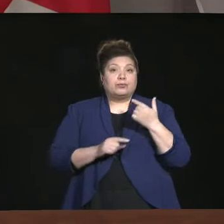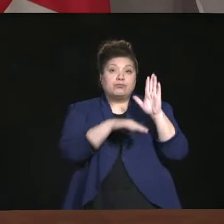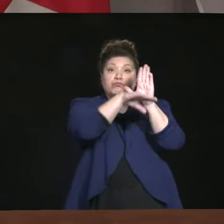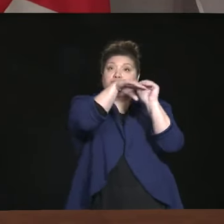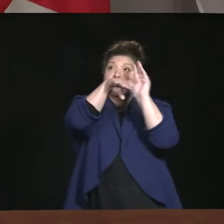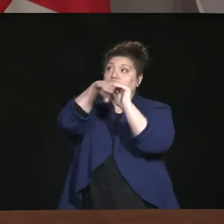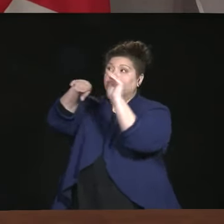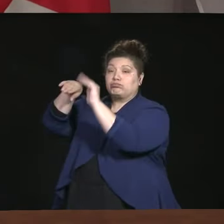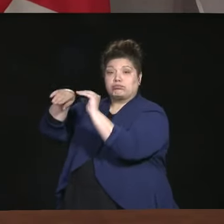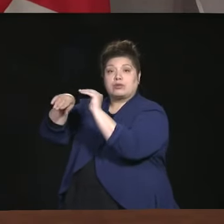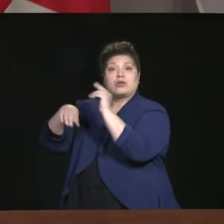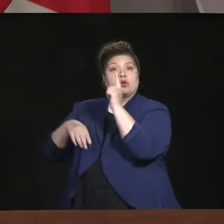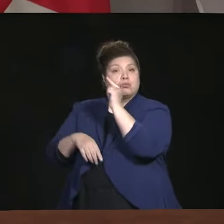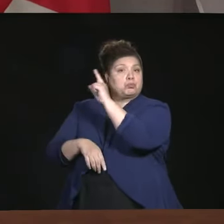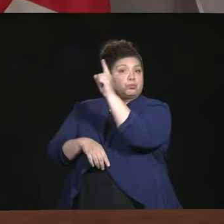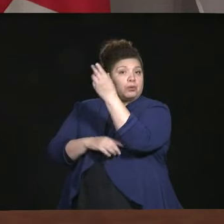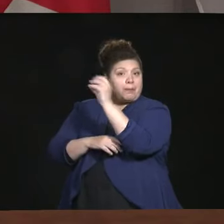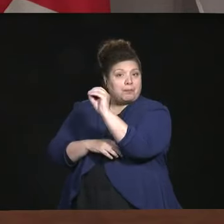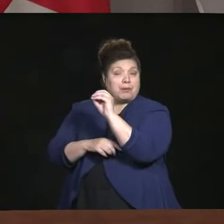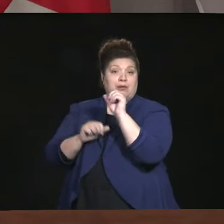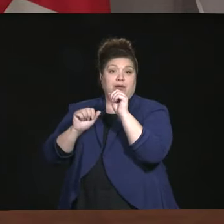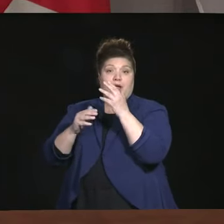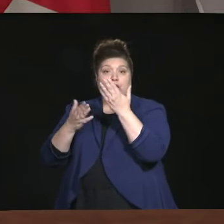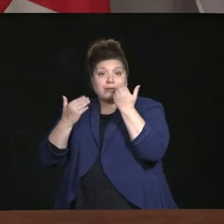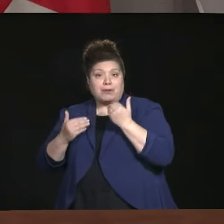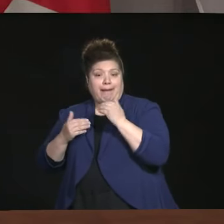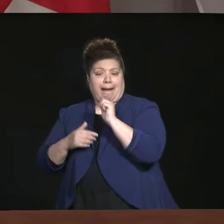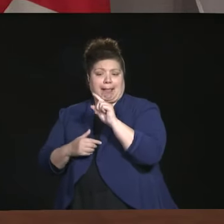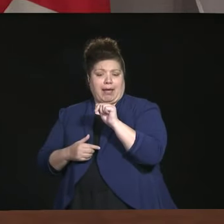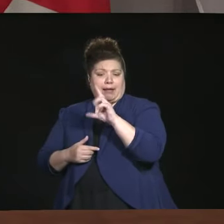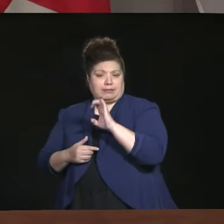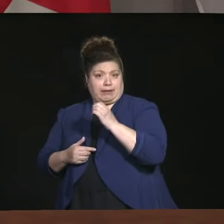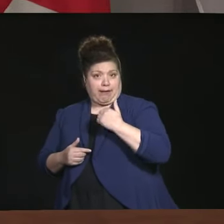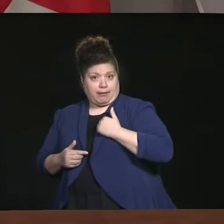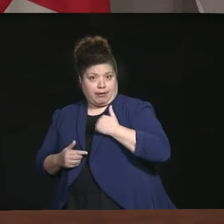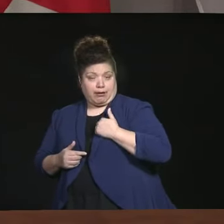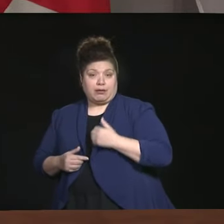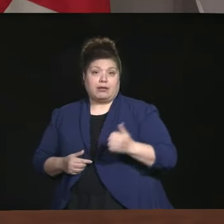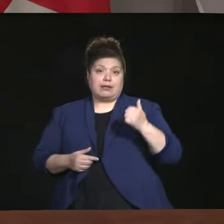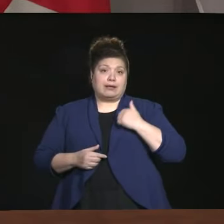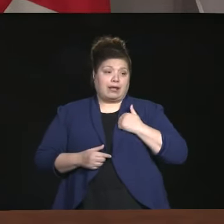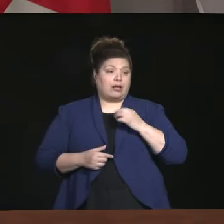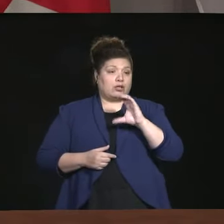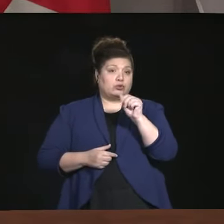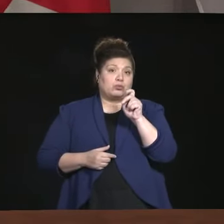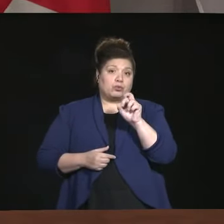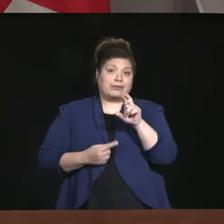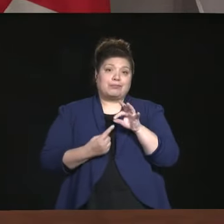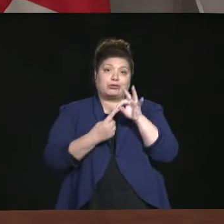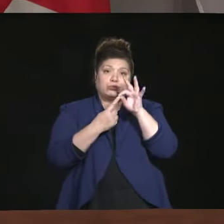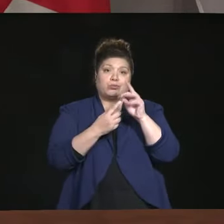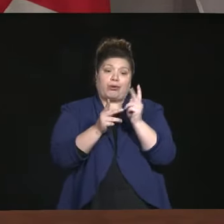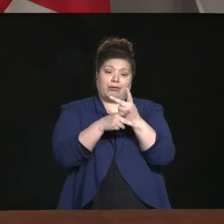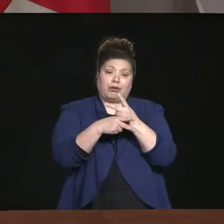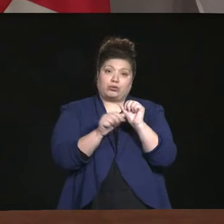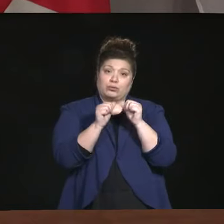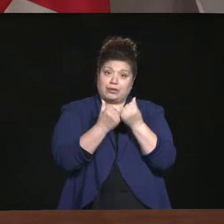the Cosmetics Alliance Canada to Canadian Consumer Specialty Products Association and Spirits